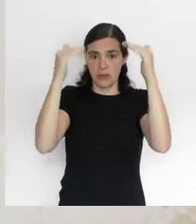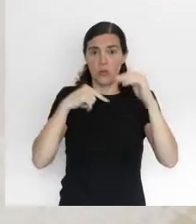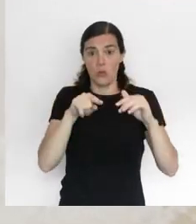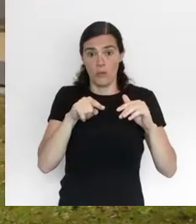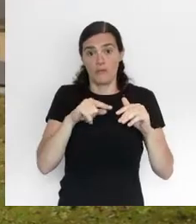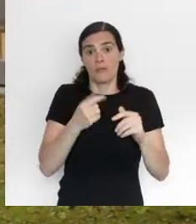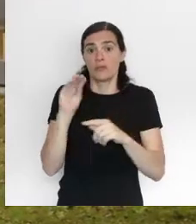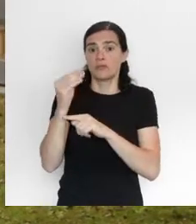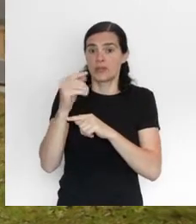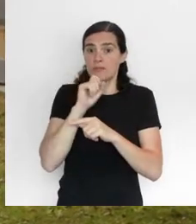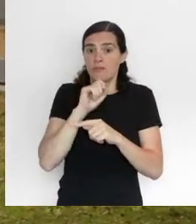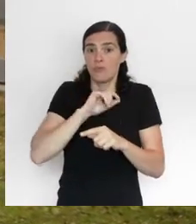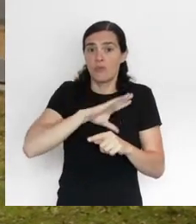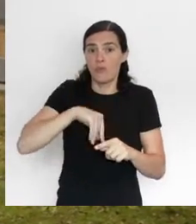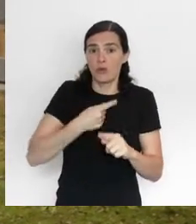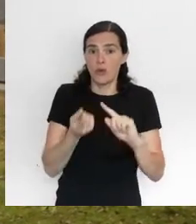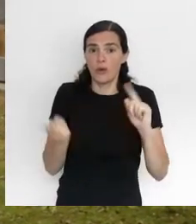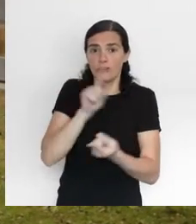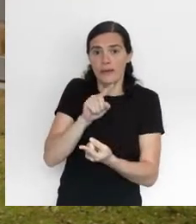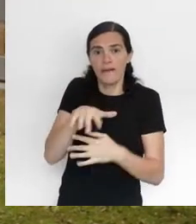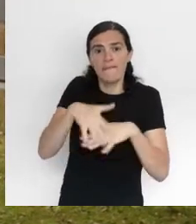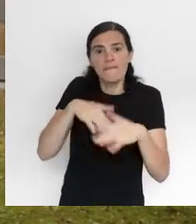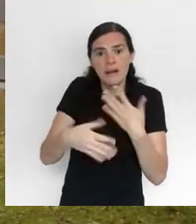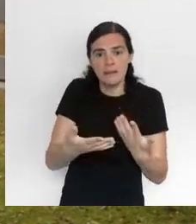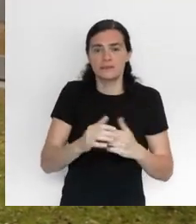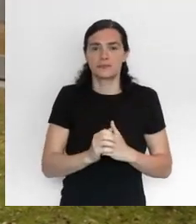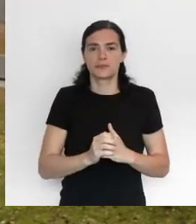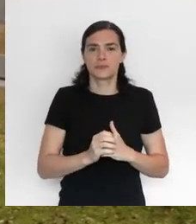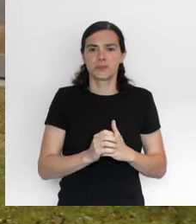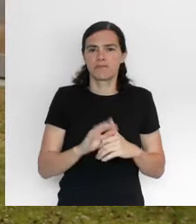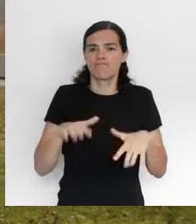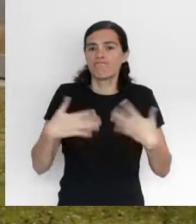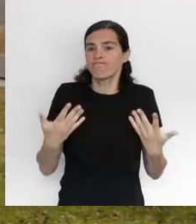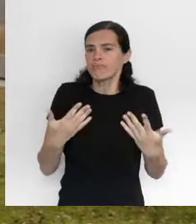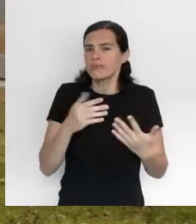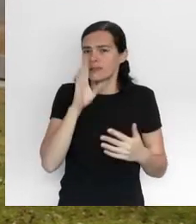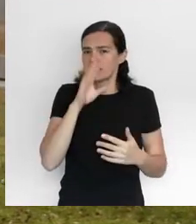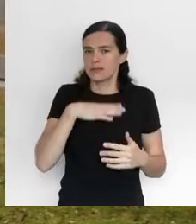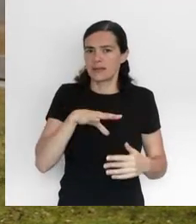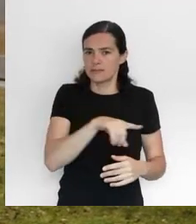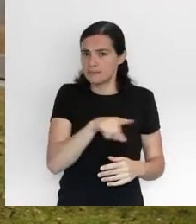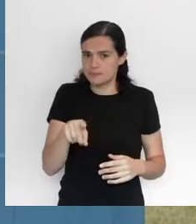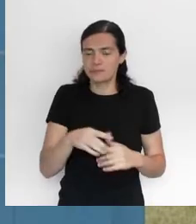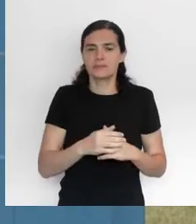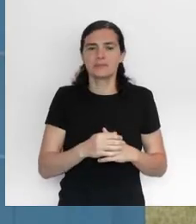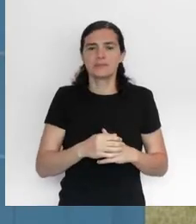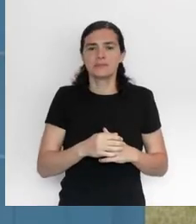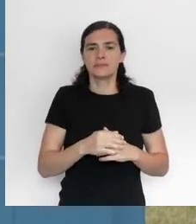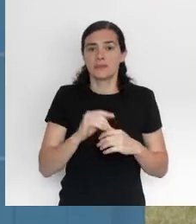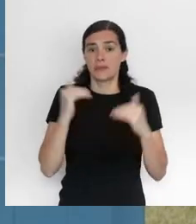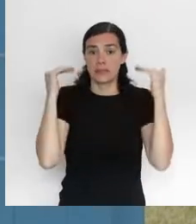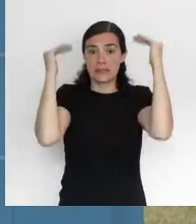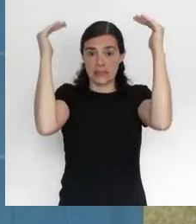sky, a piece that turned the world upside down and somehow, if you want, put the